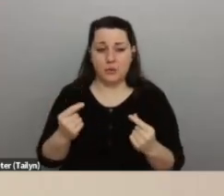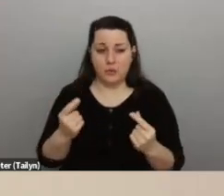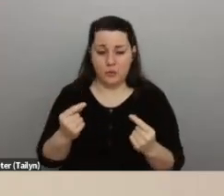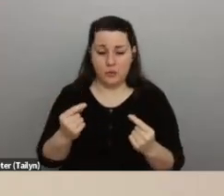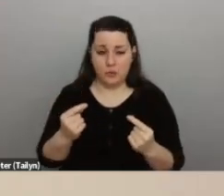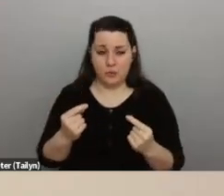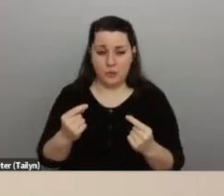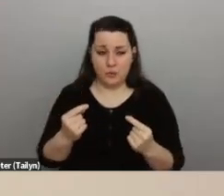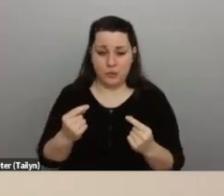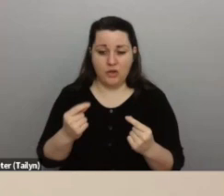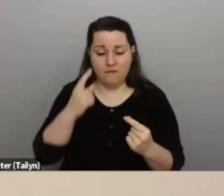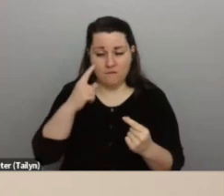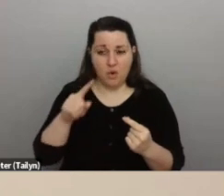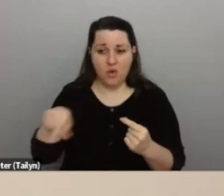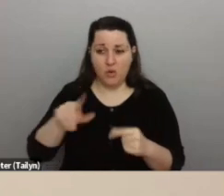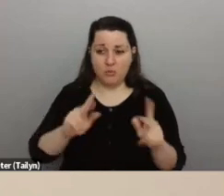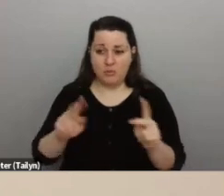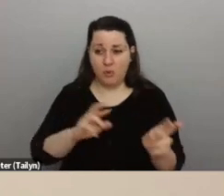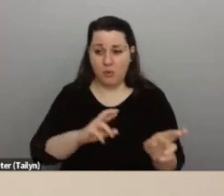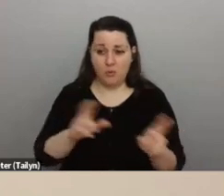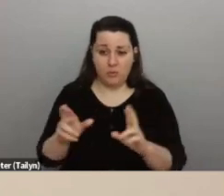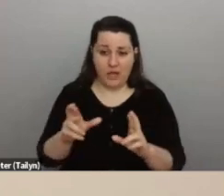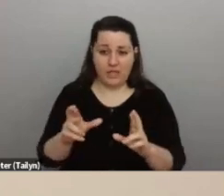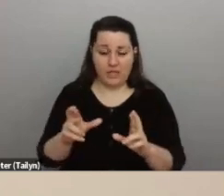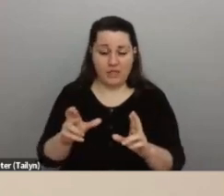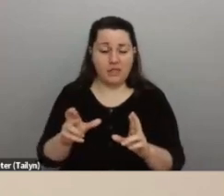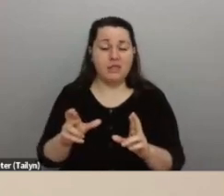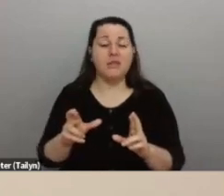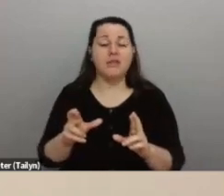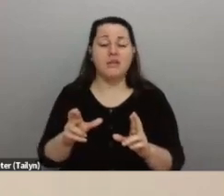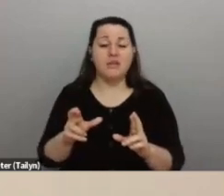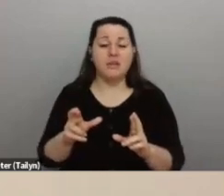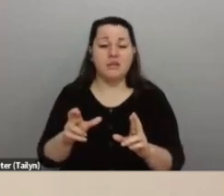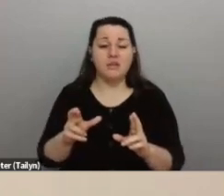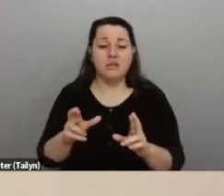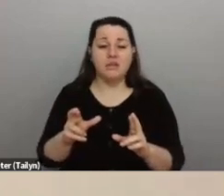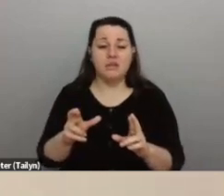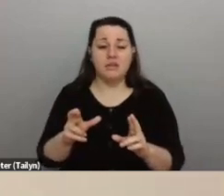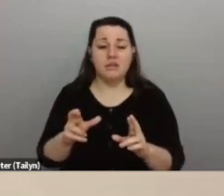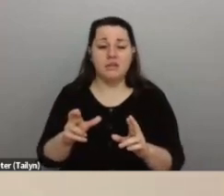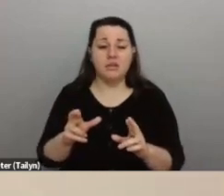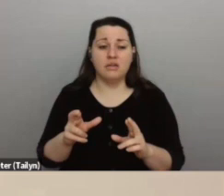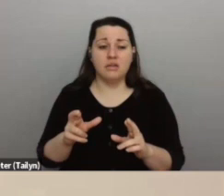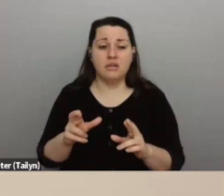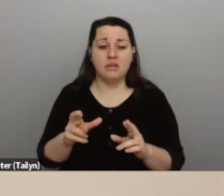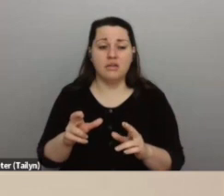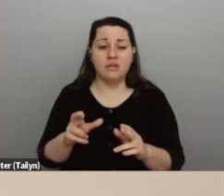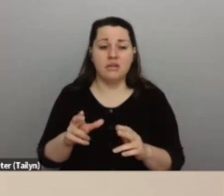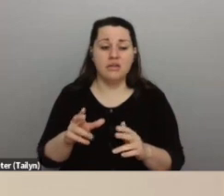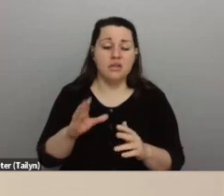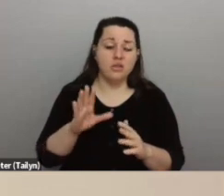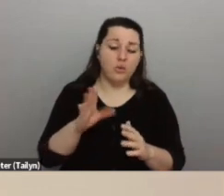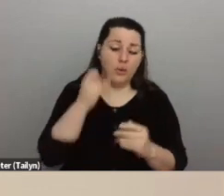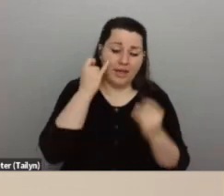are ready to move on is that between your ideas with the